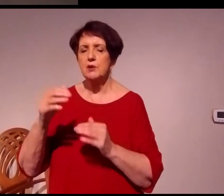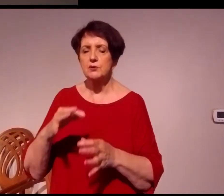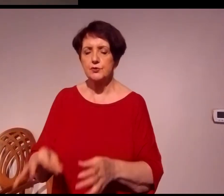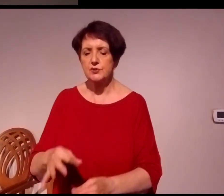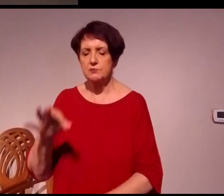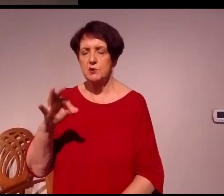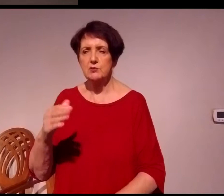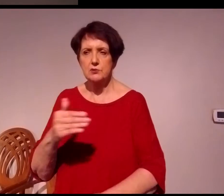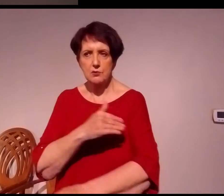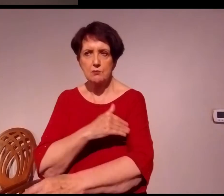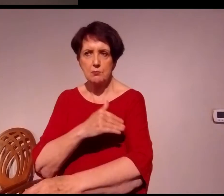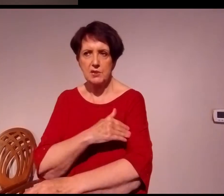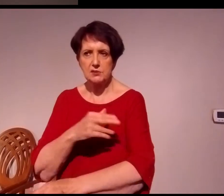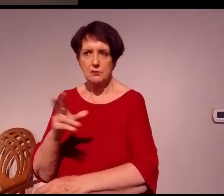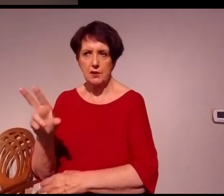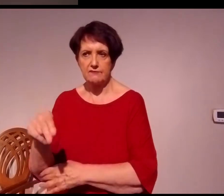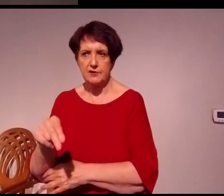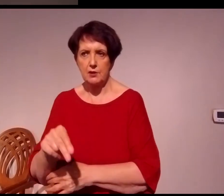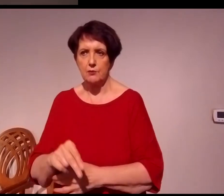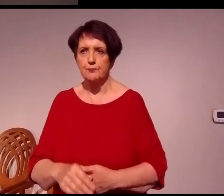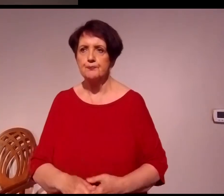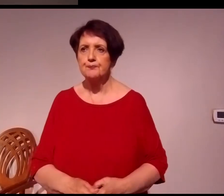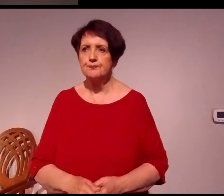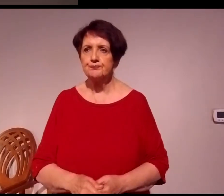spiritual muscle of no.